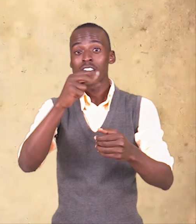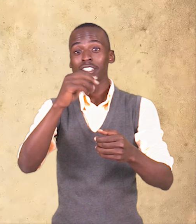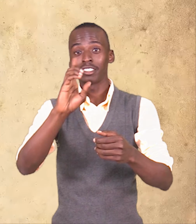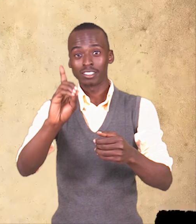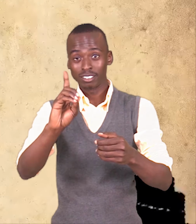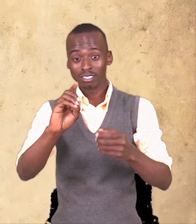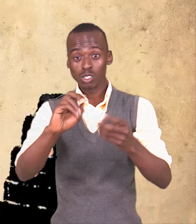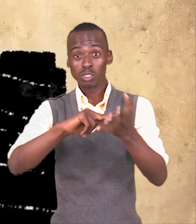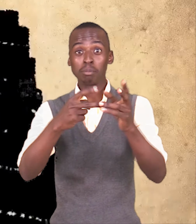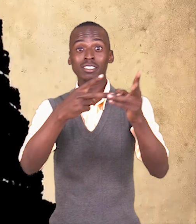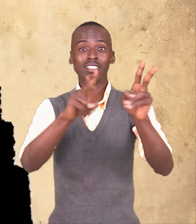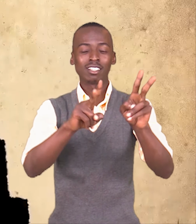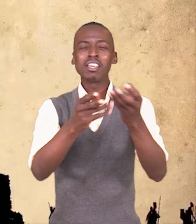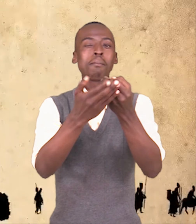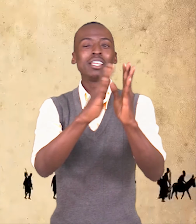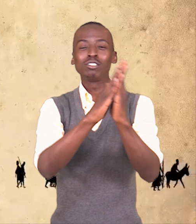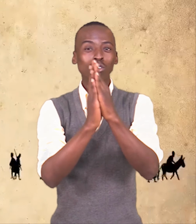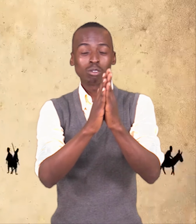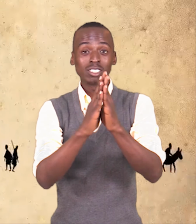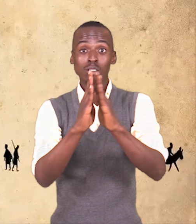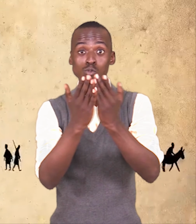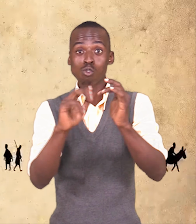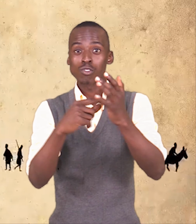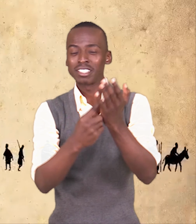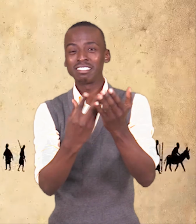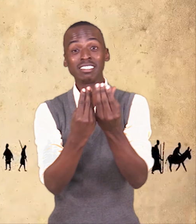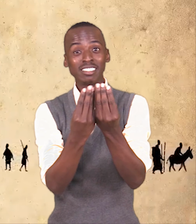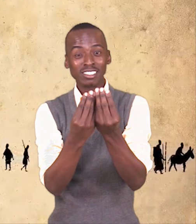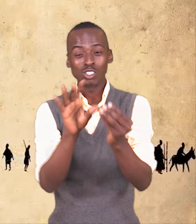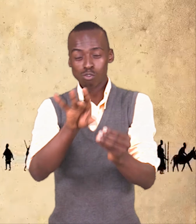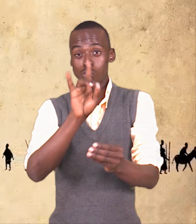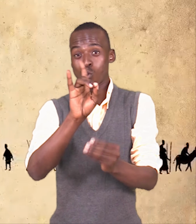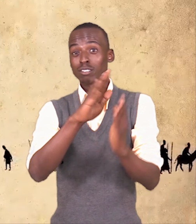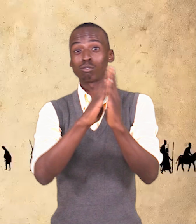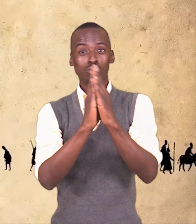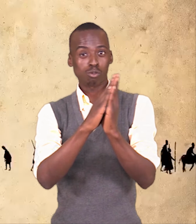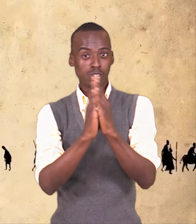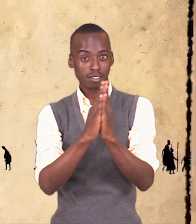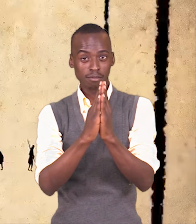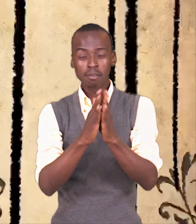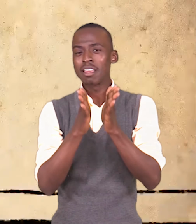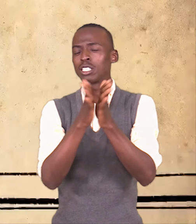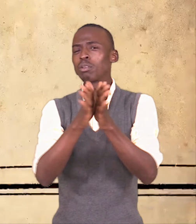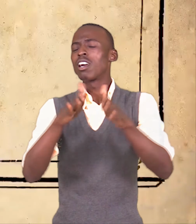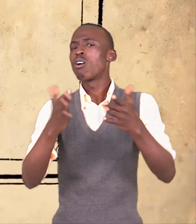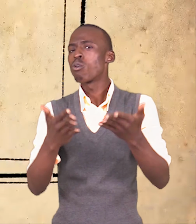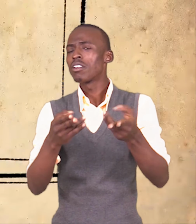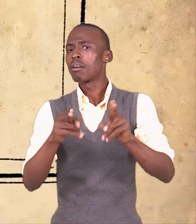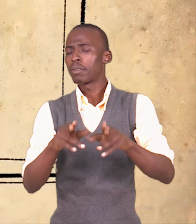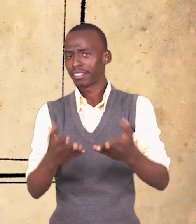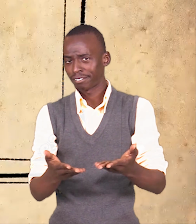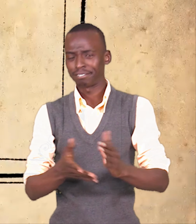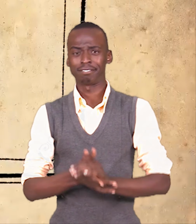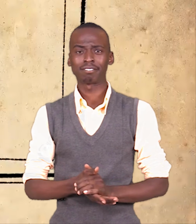spiral downward in self-destruction, and it ends in the Tower of Babel, where a rebellious humanity is scattered by God. Then the second part of